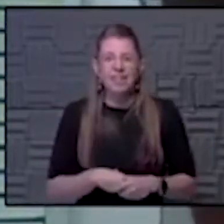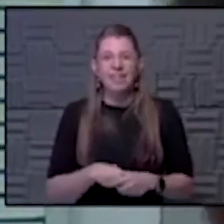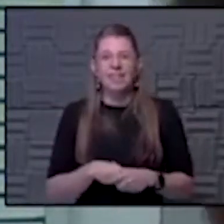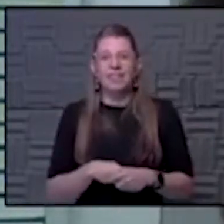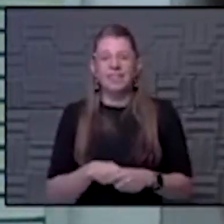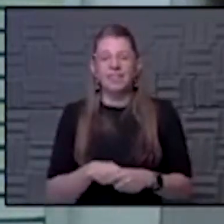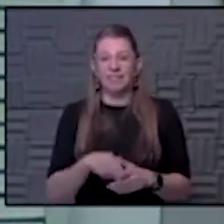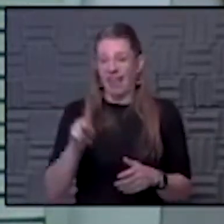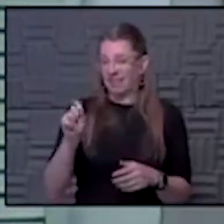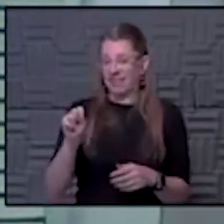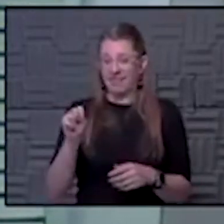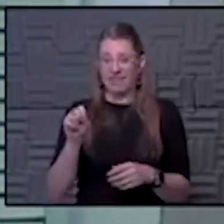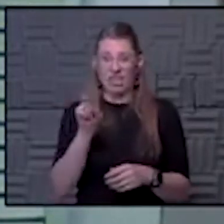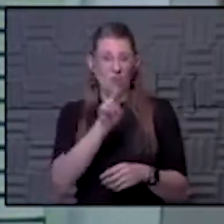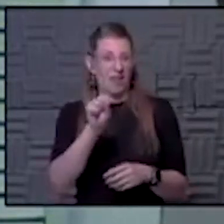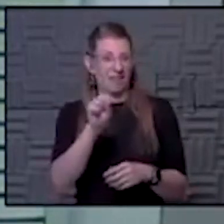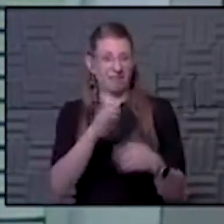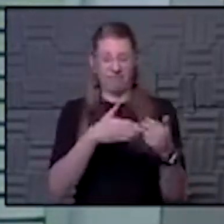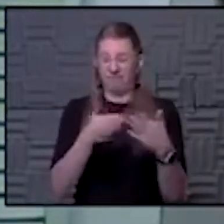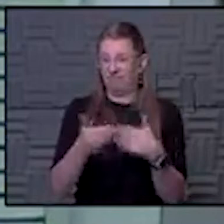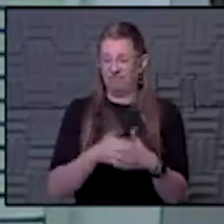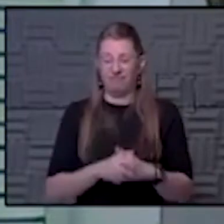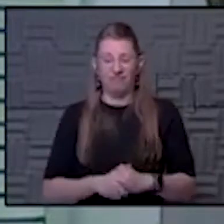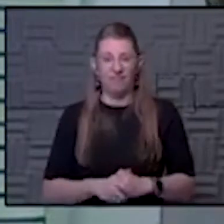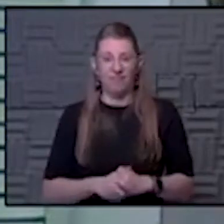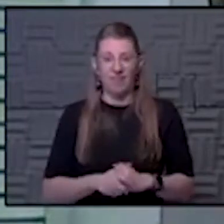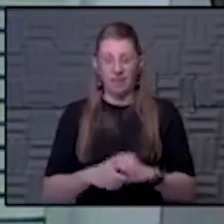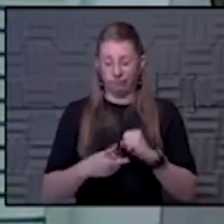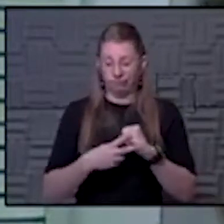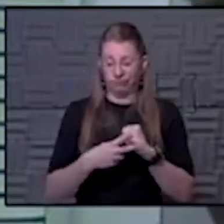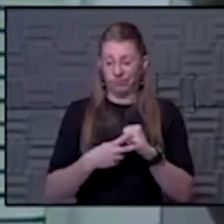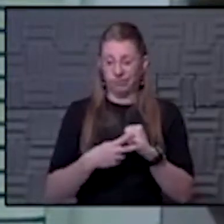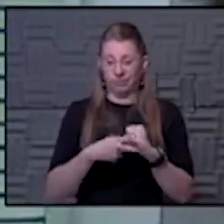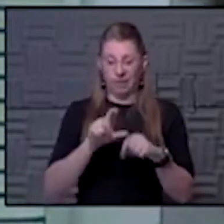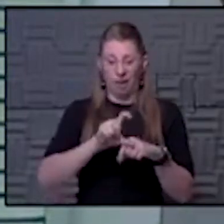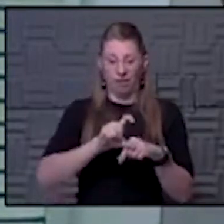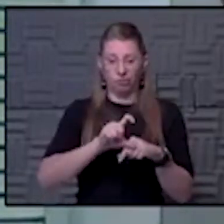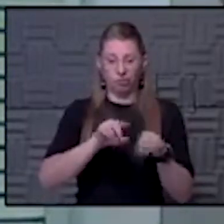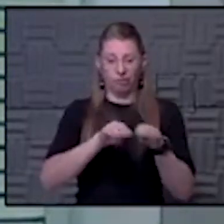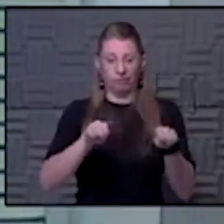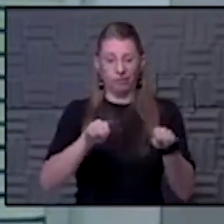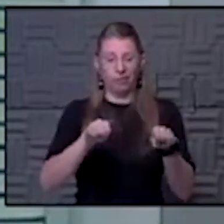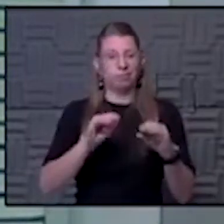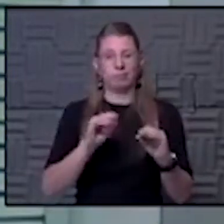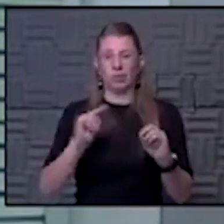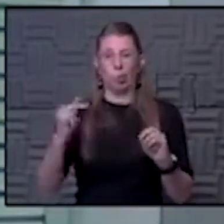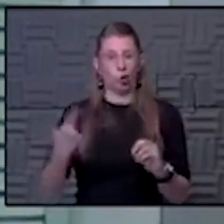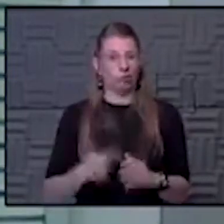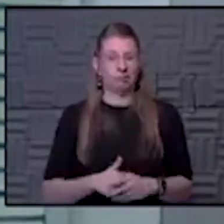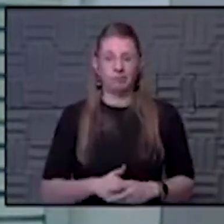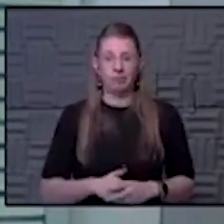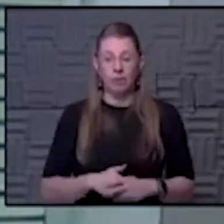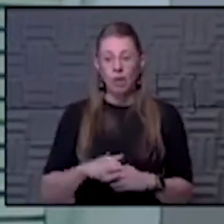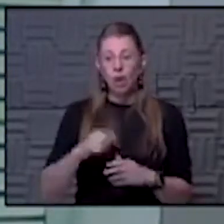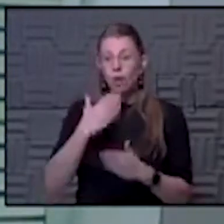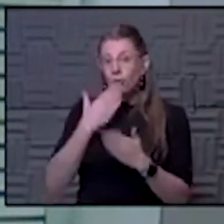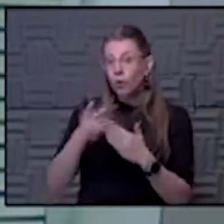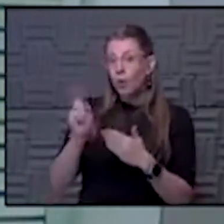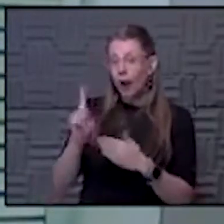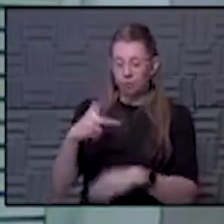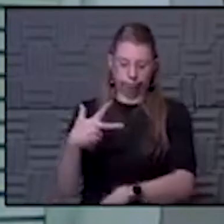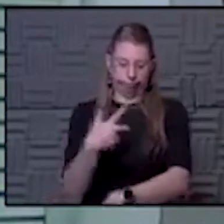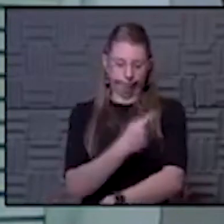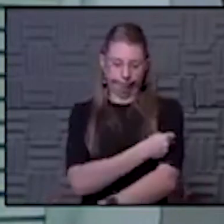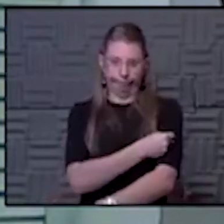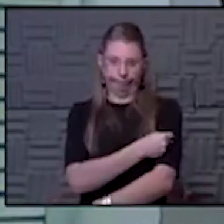country. And it doesn't do any good in a bottle on a shelf. The only place the vaccine does good is when it's injected into